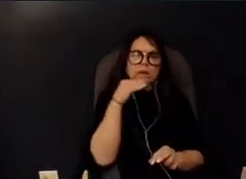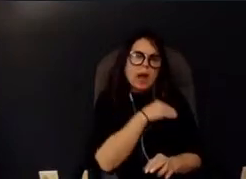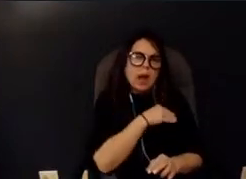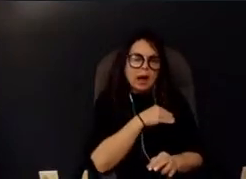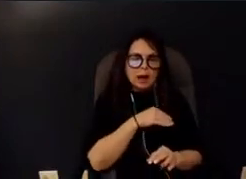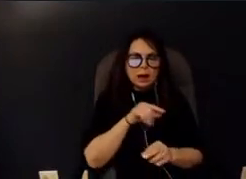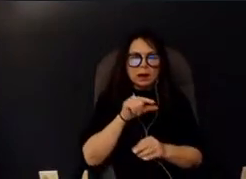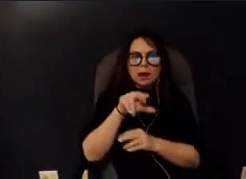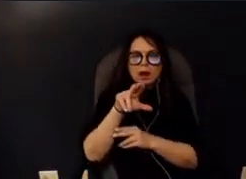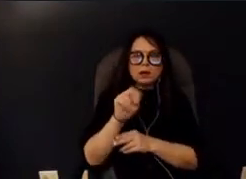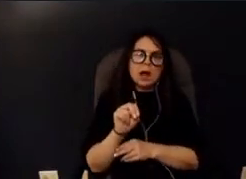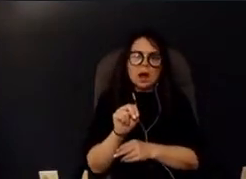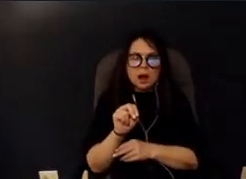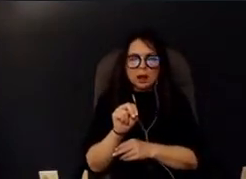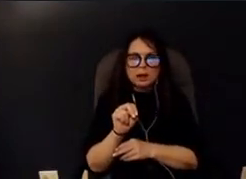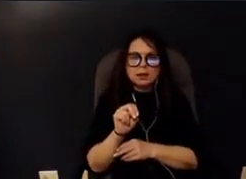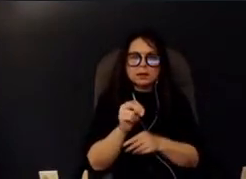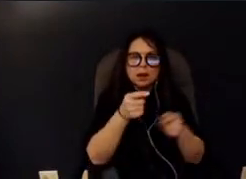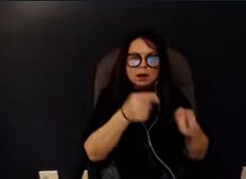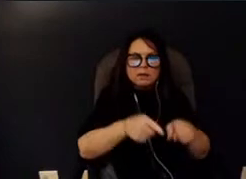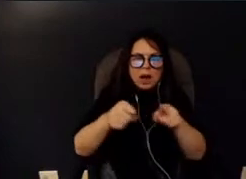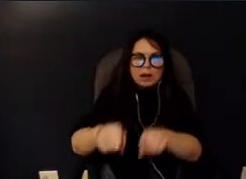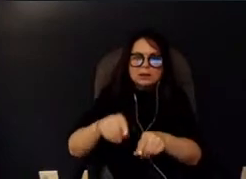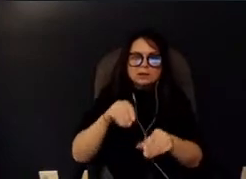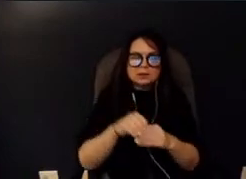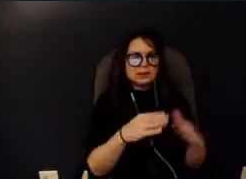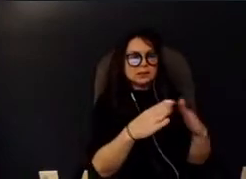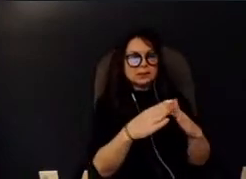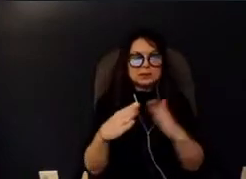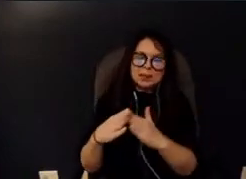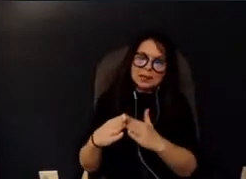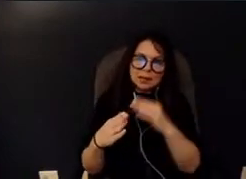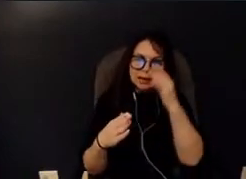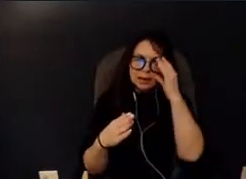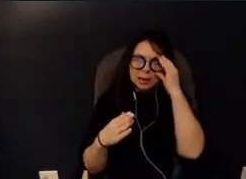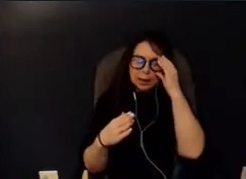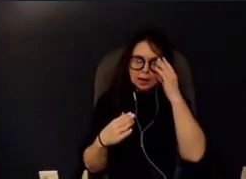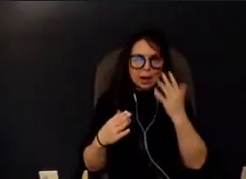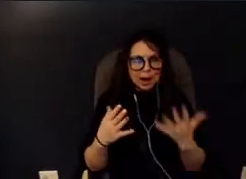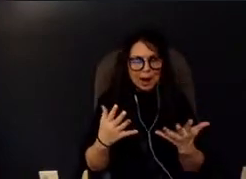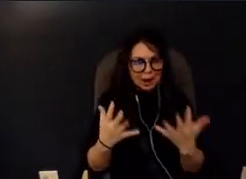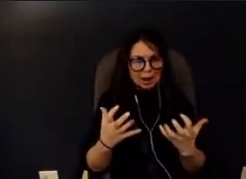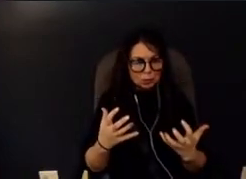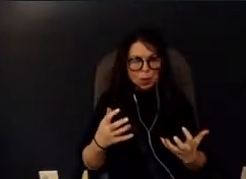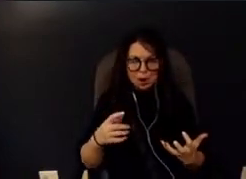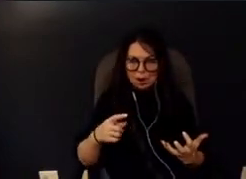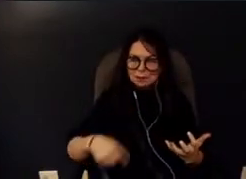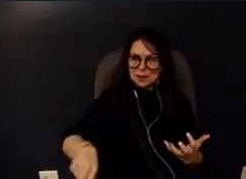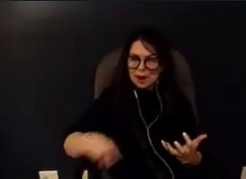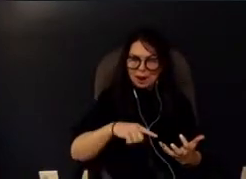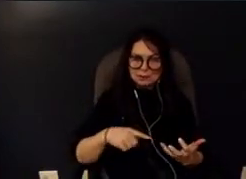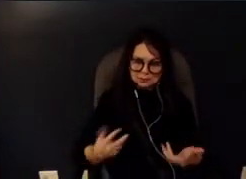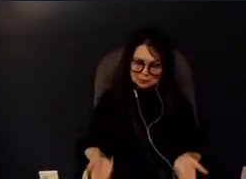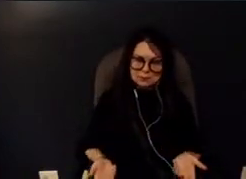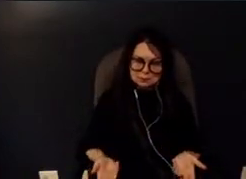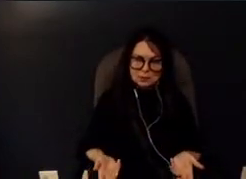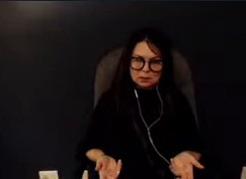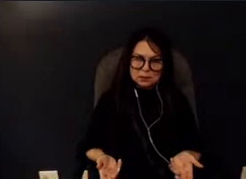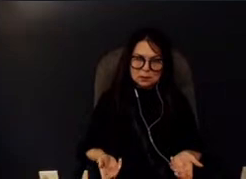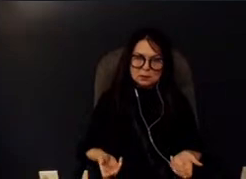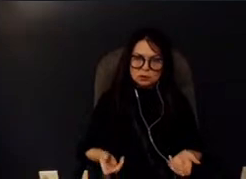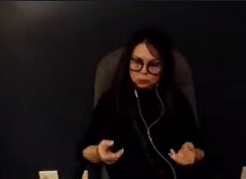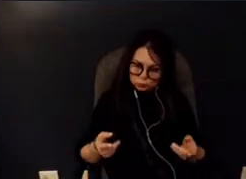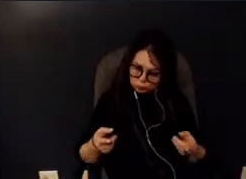losing people of color to that gun violence. I really want us to just go there. I want us to